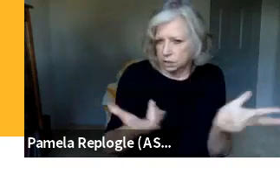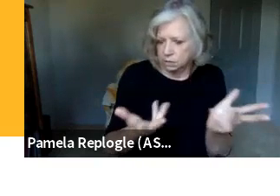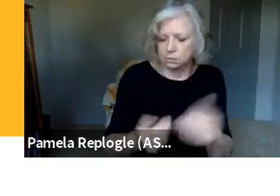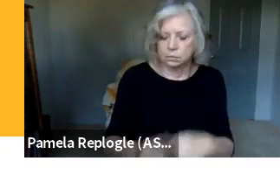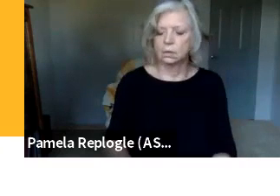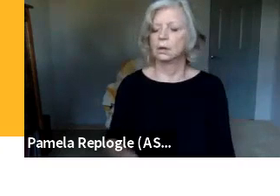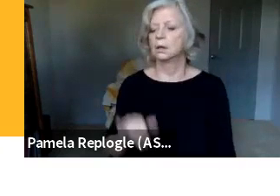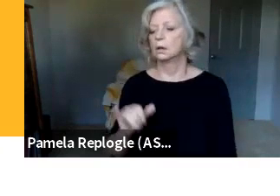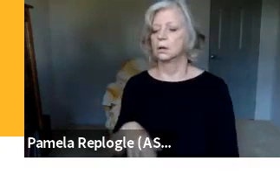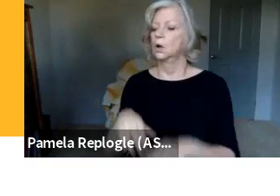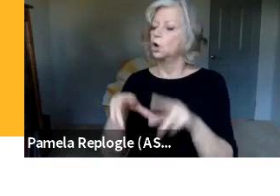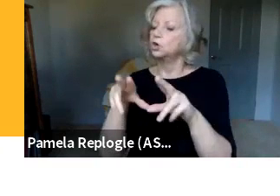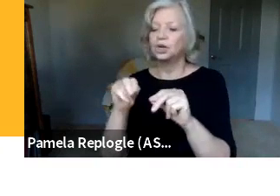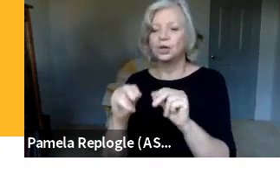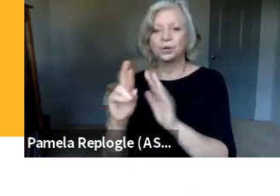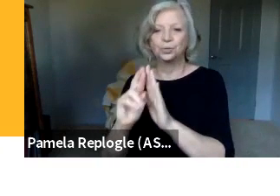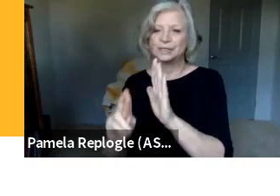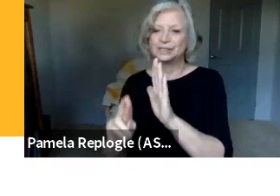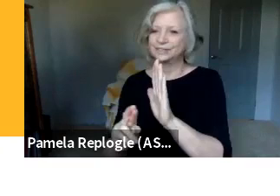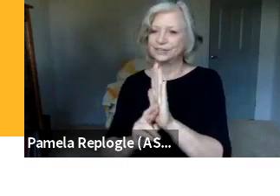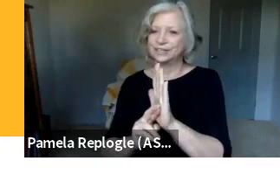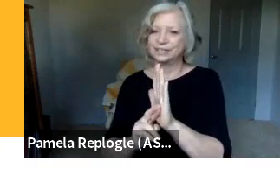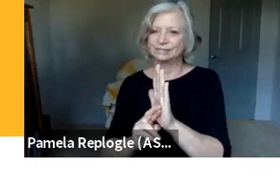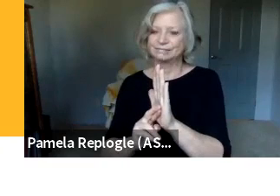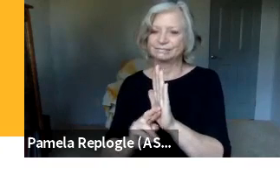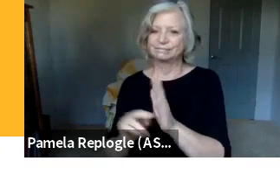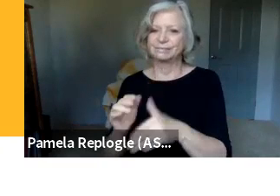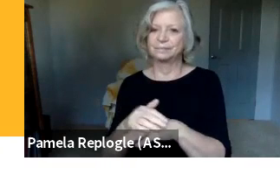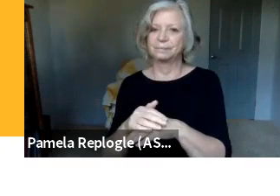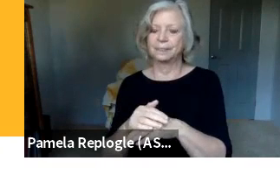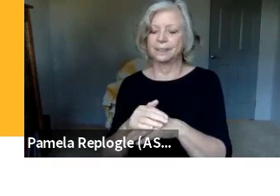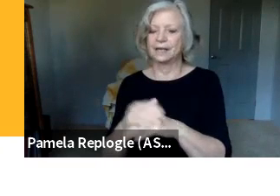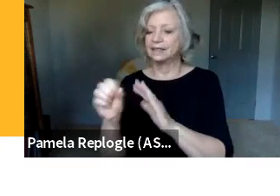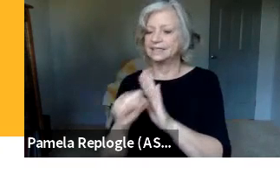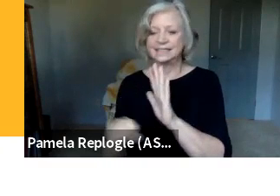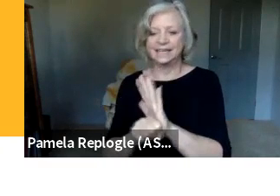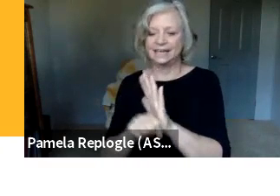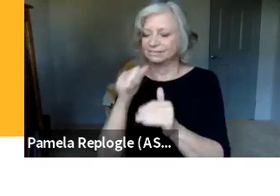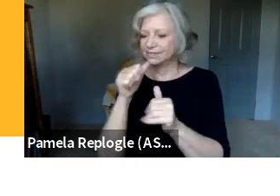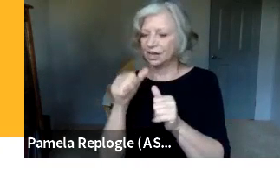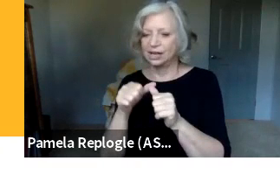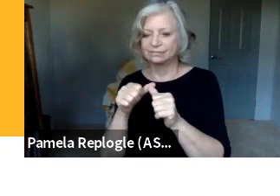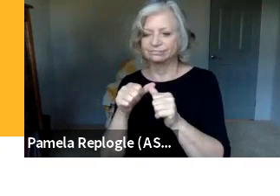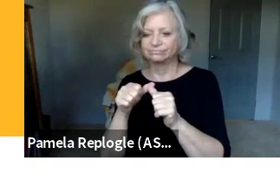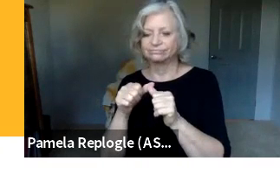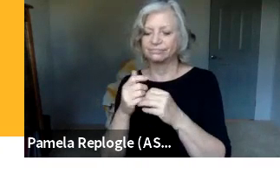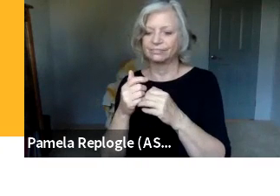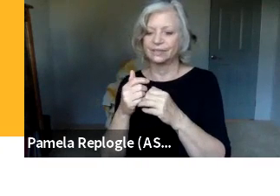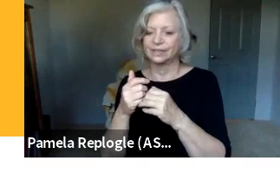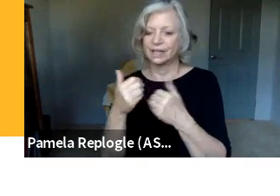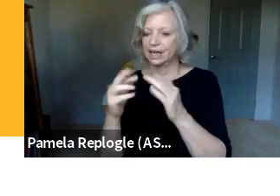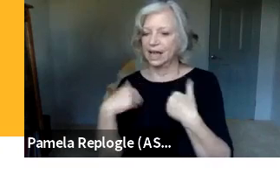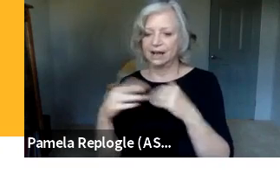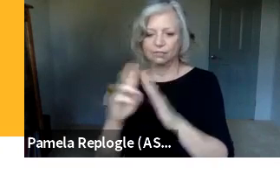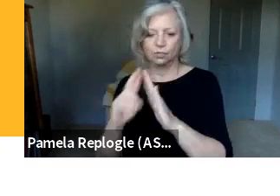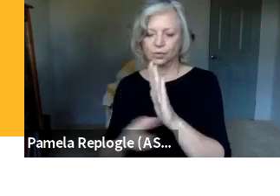There are no restrictions that are being applied by the state or city or county public